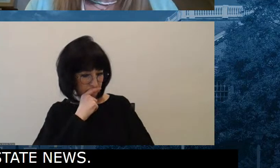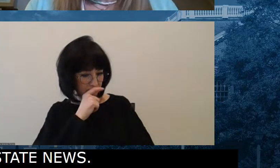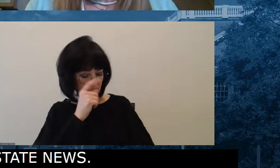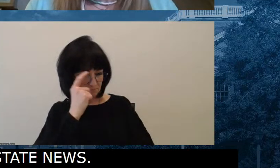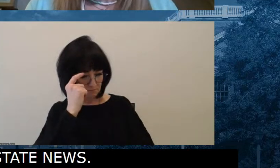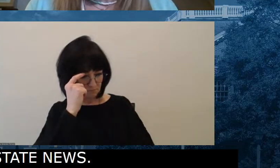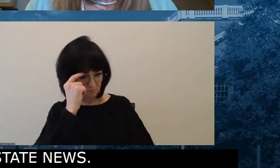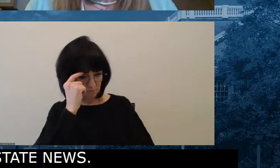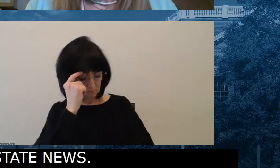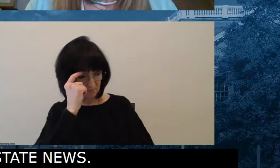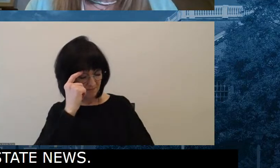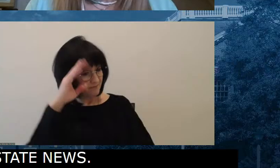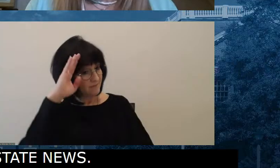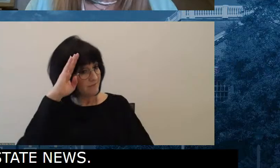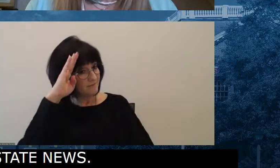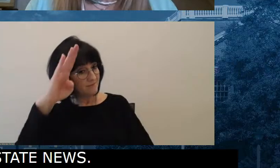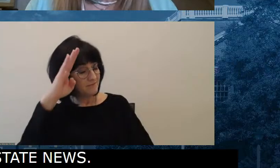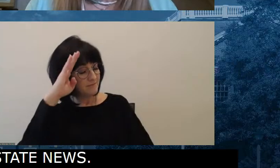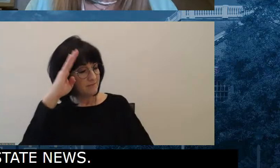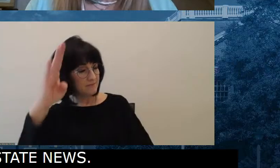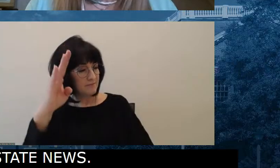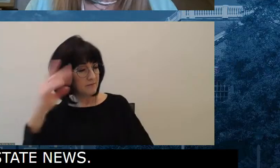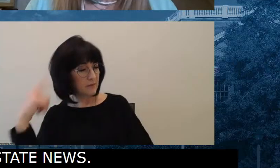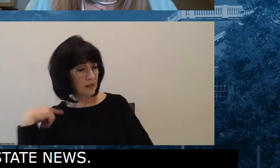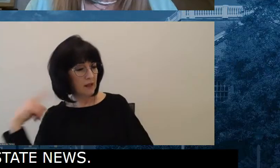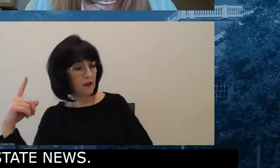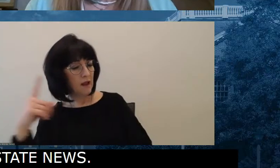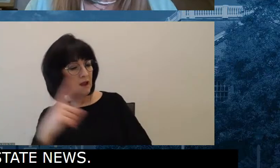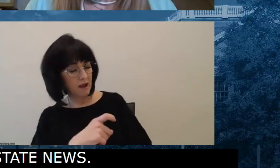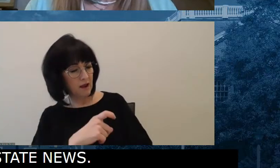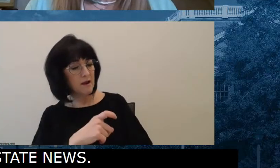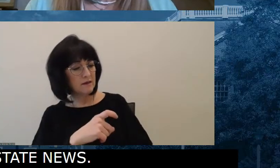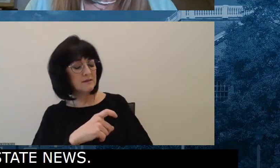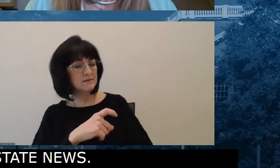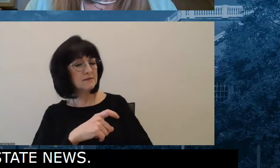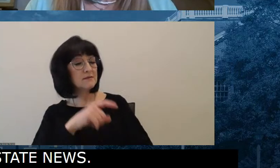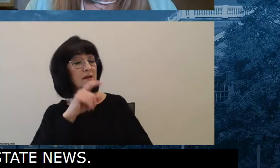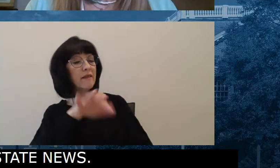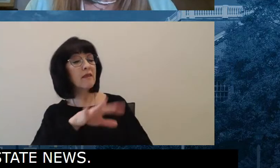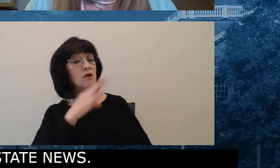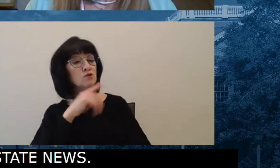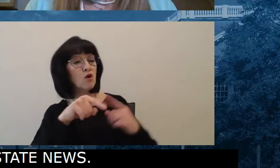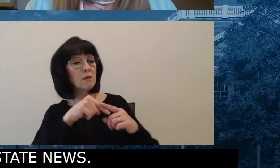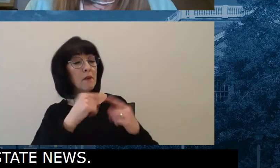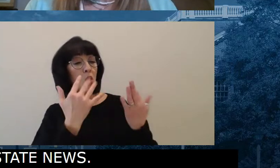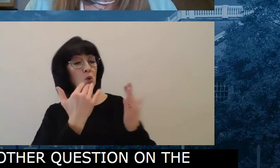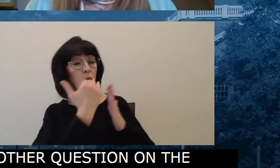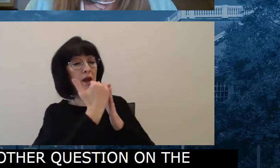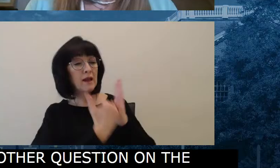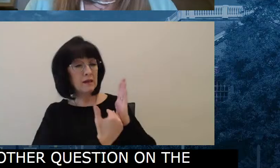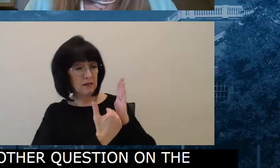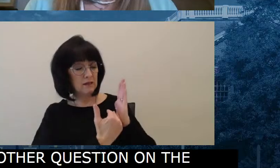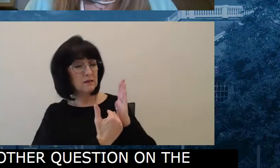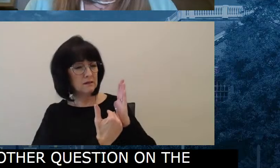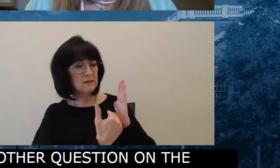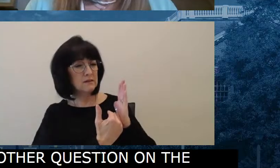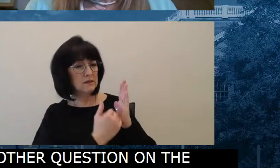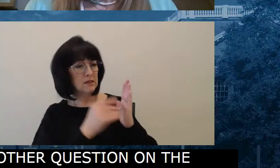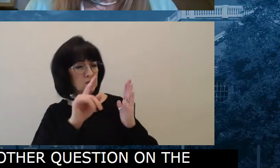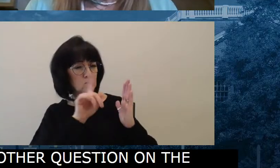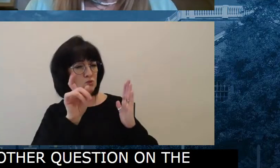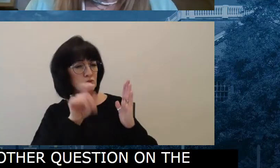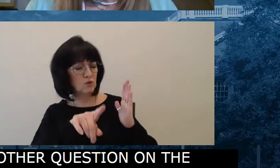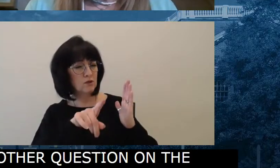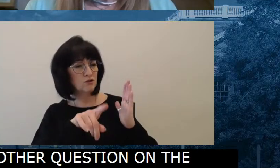Hi, everyone. Just another question on the waiting list. Is the state or DPH, do they know